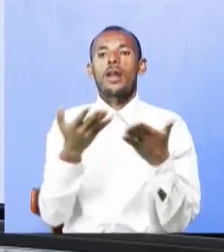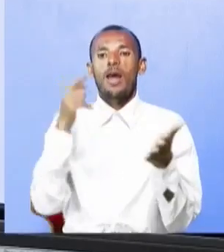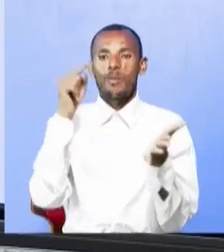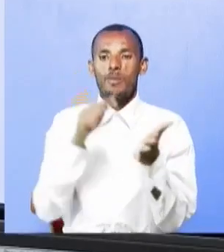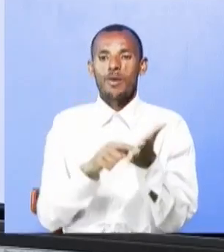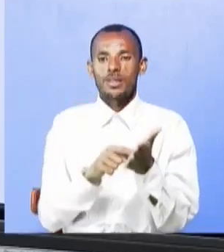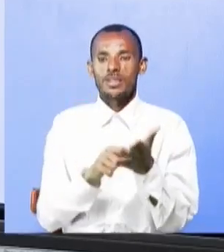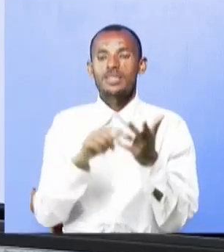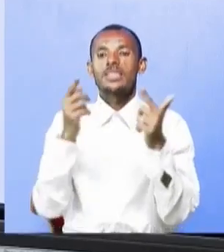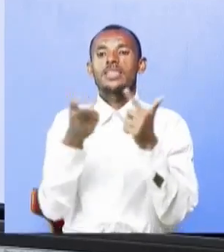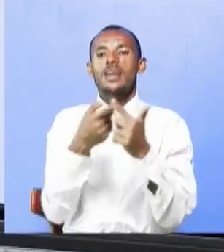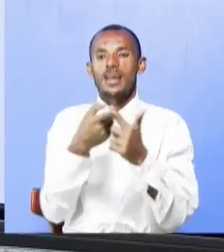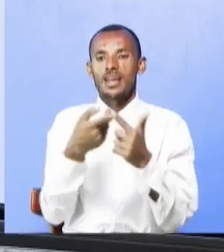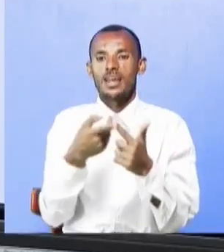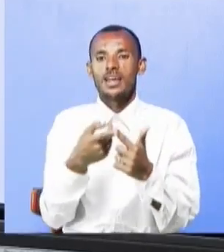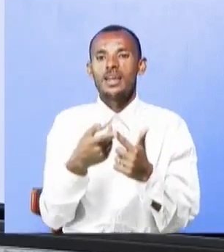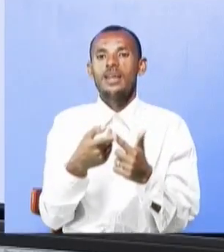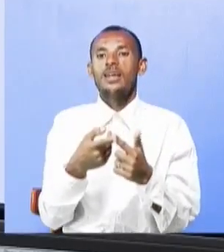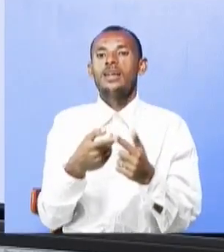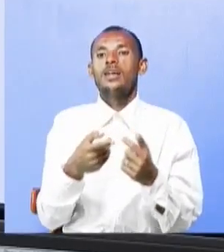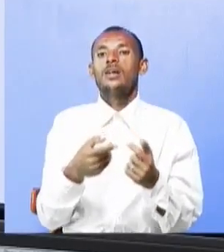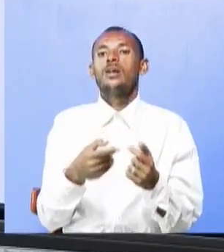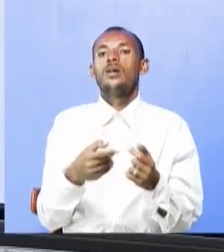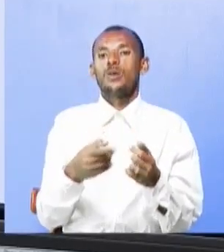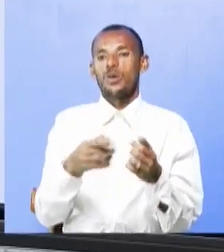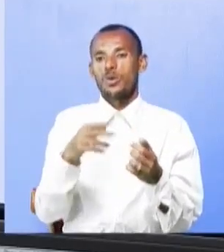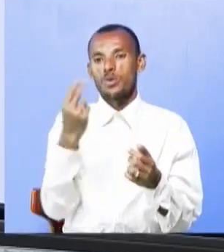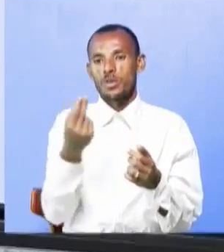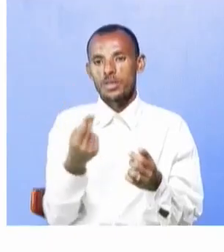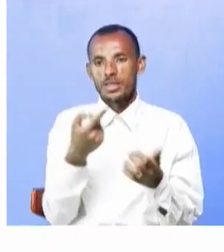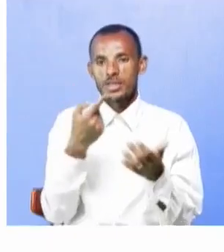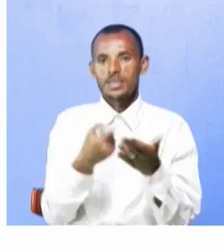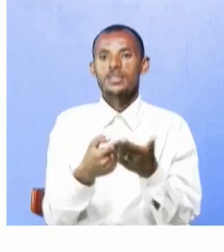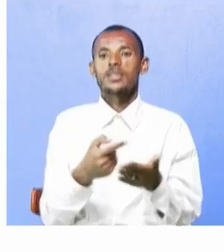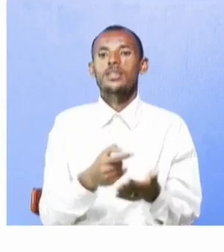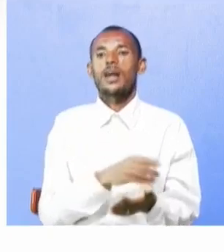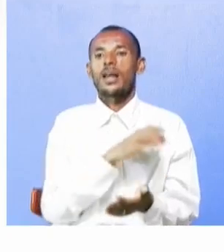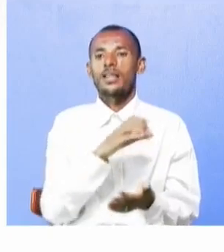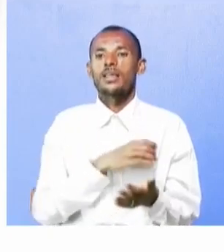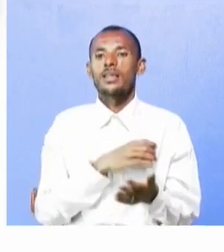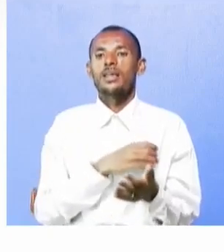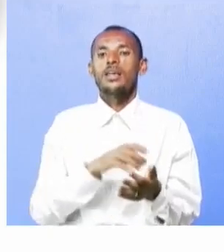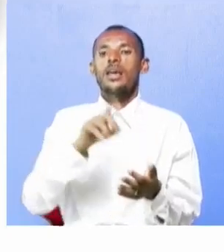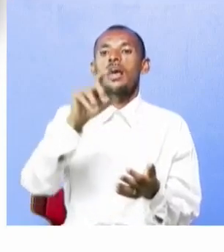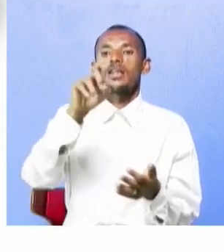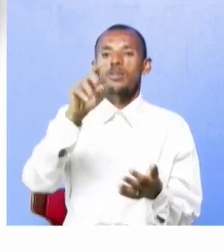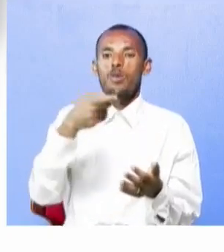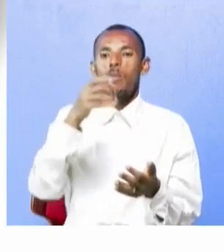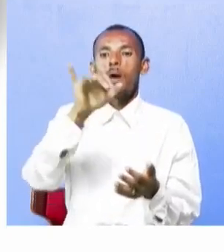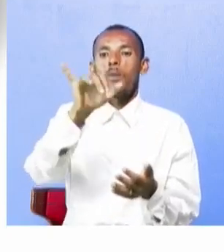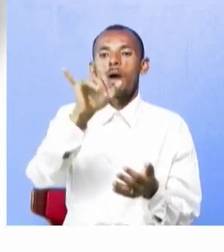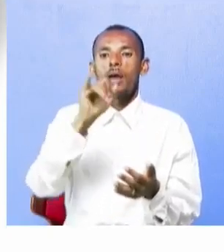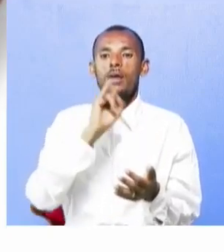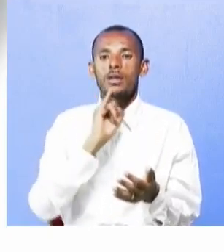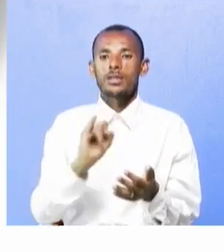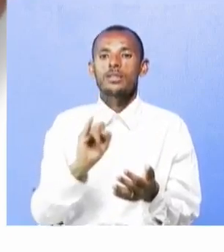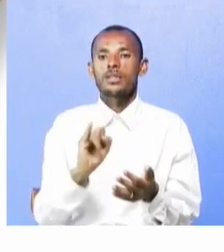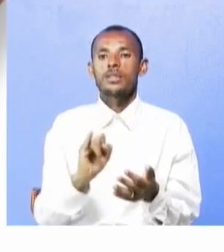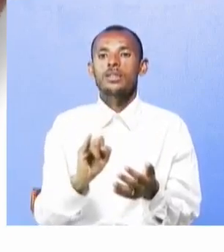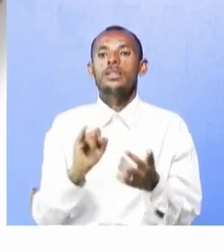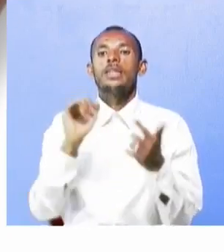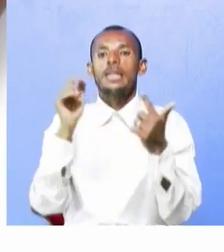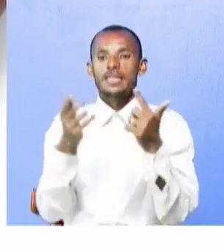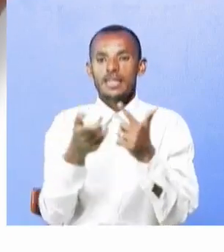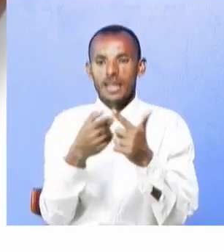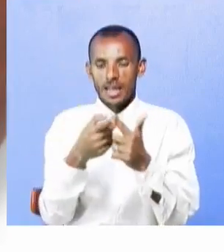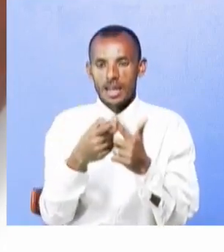point in the second quadrant possesses these characteristics. X, y is a second